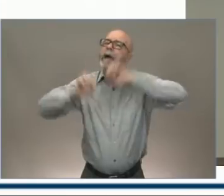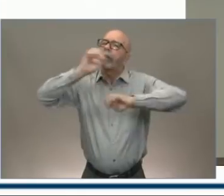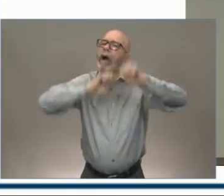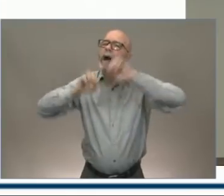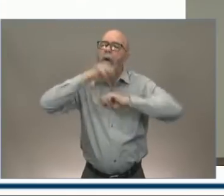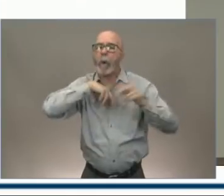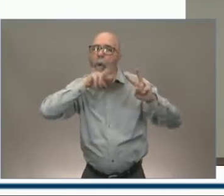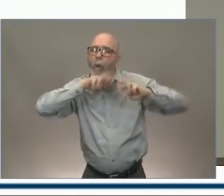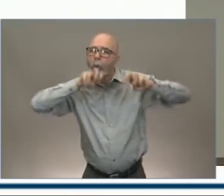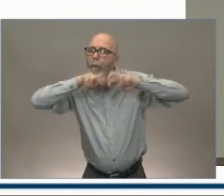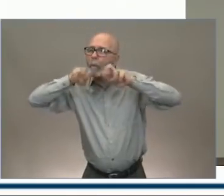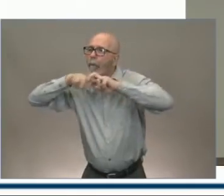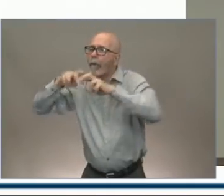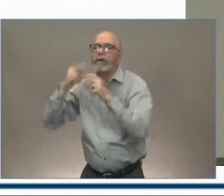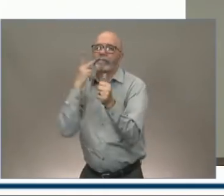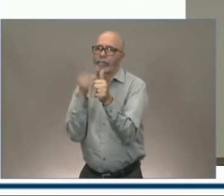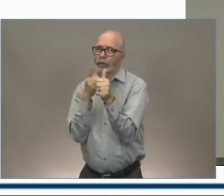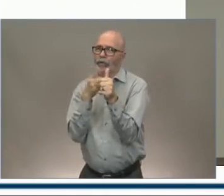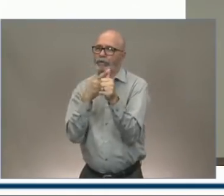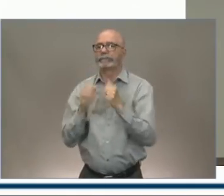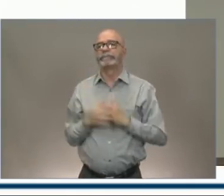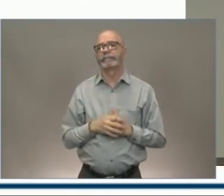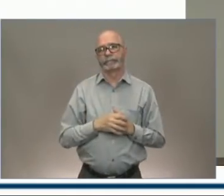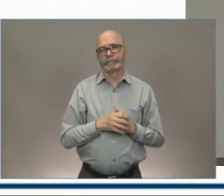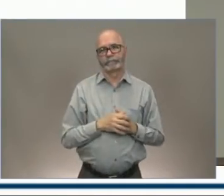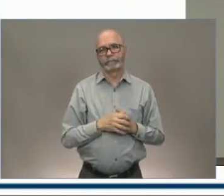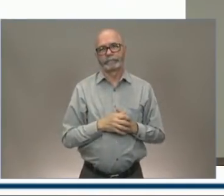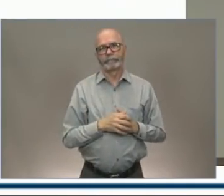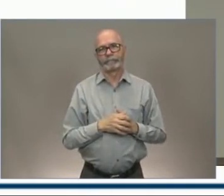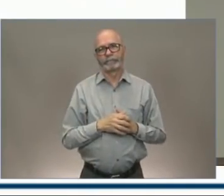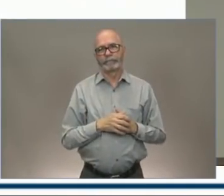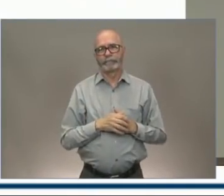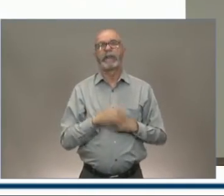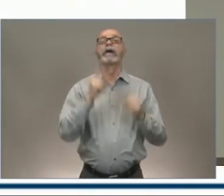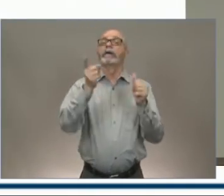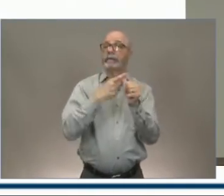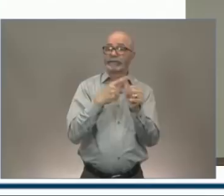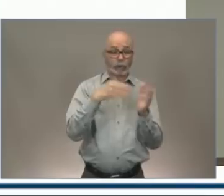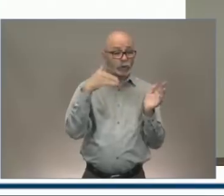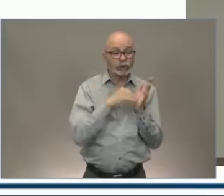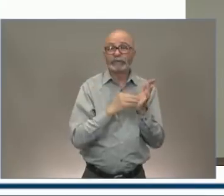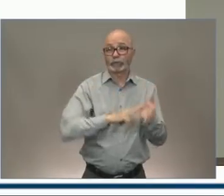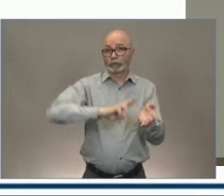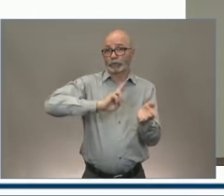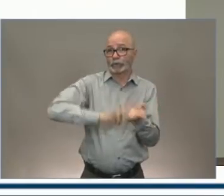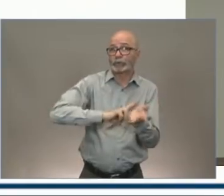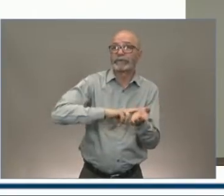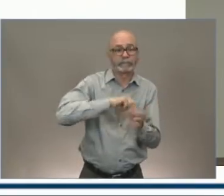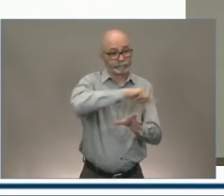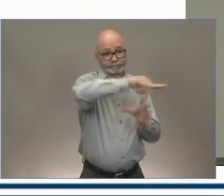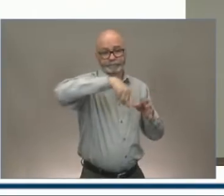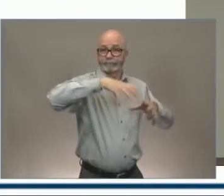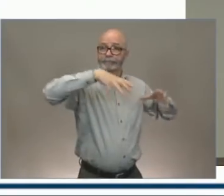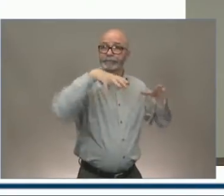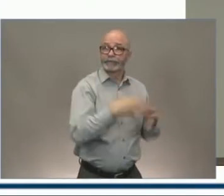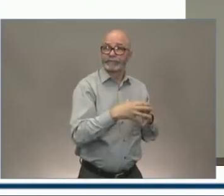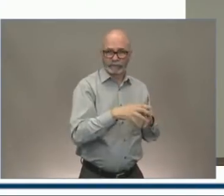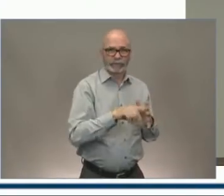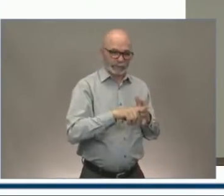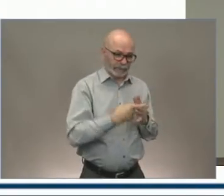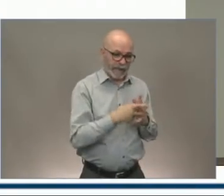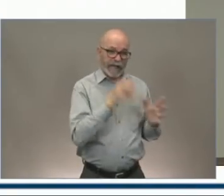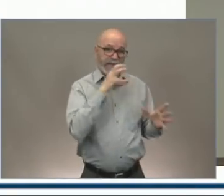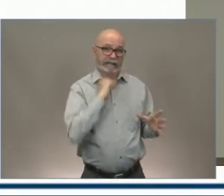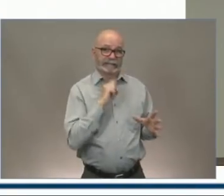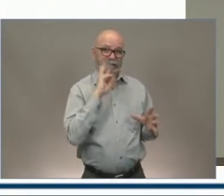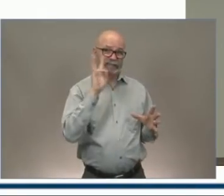of healthcare workers. In keeping with our age-based approach, the following healthcare worker groups will be booked, starting with those who are 60